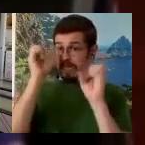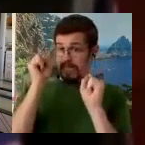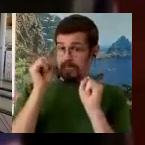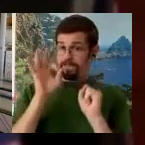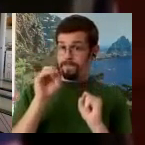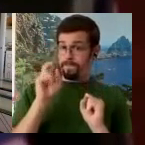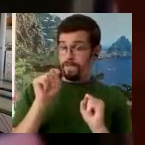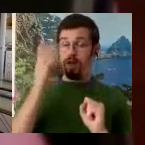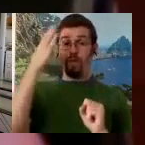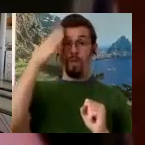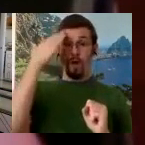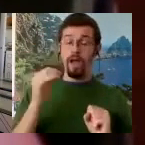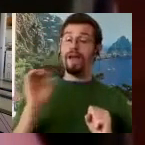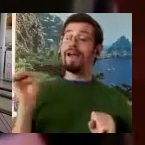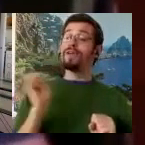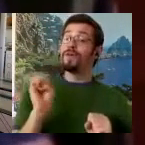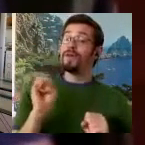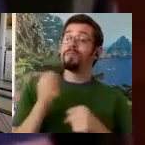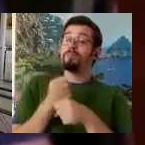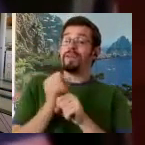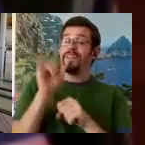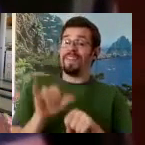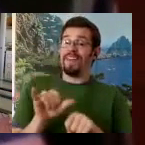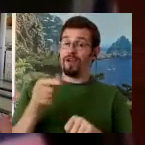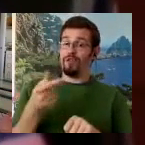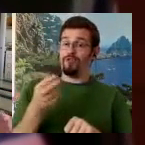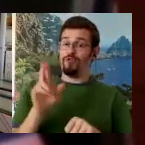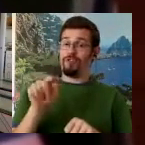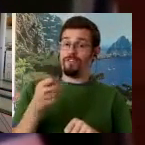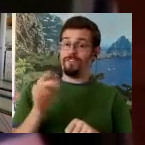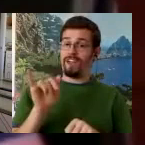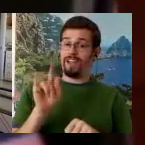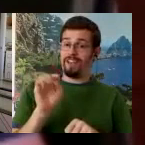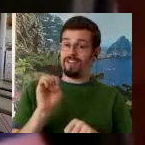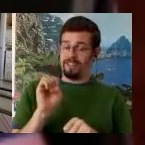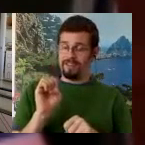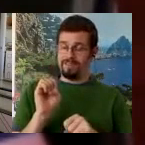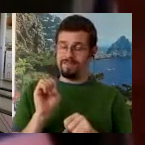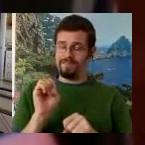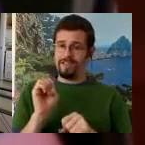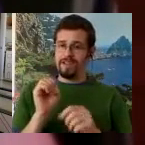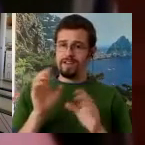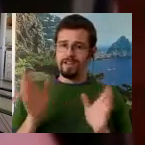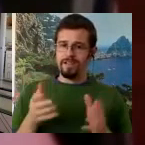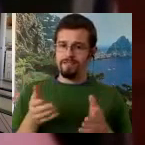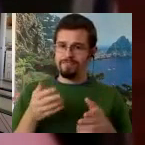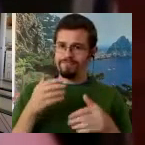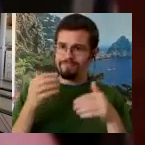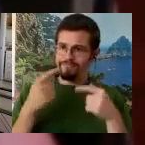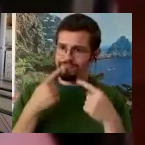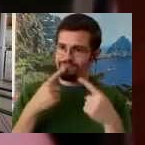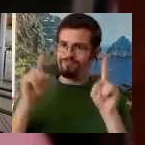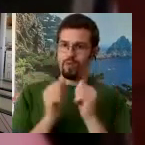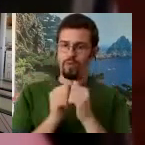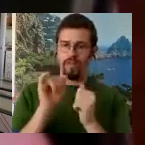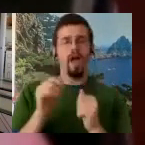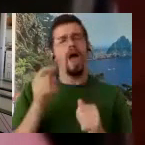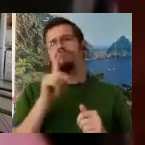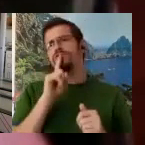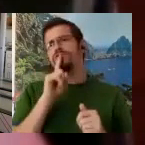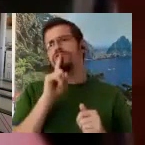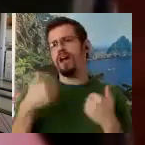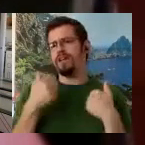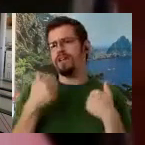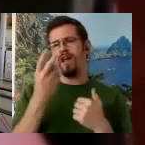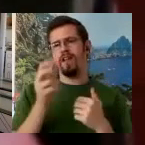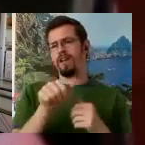what Eduardo did, and I take that there were other wonderful people helping. I mean, we've already seen lots of names of people who were involved with this over the